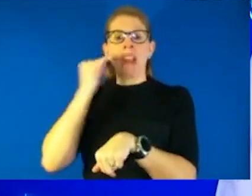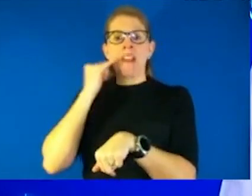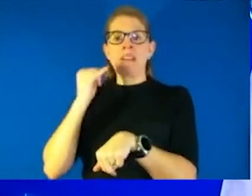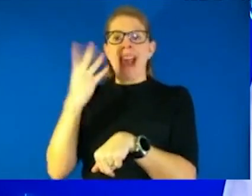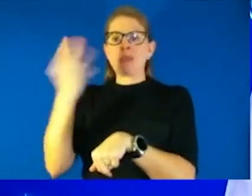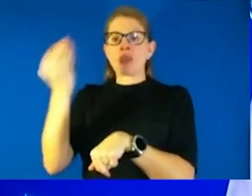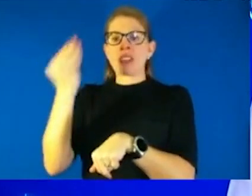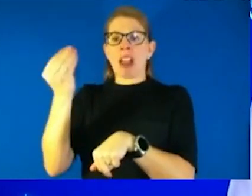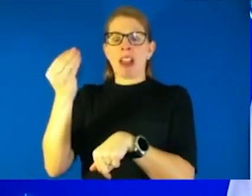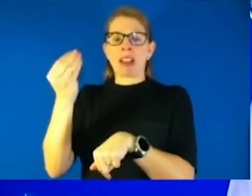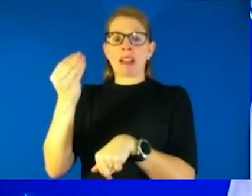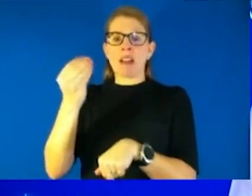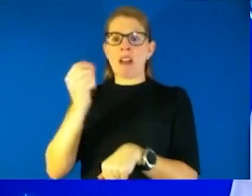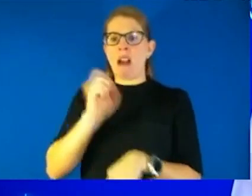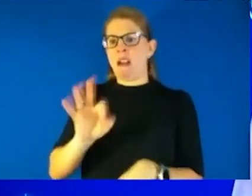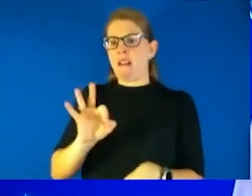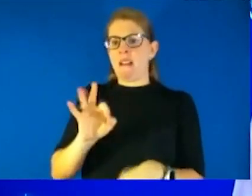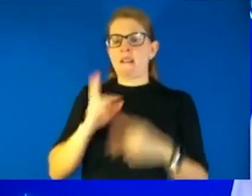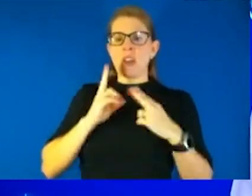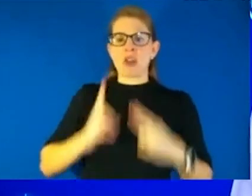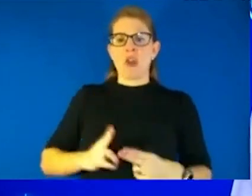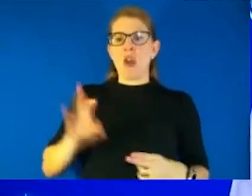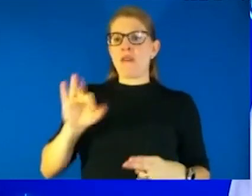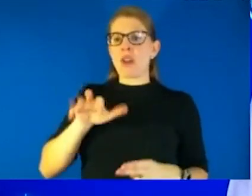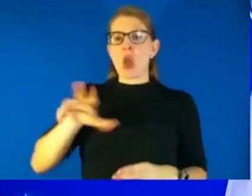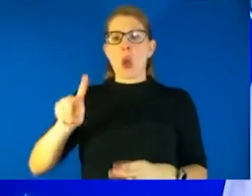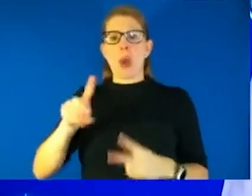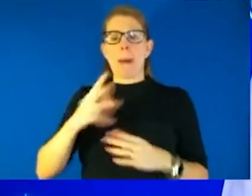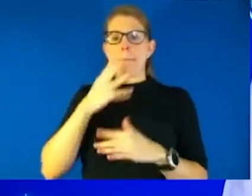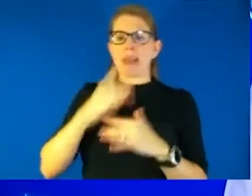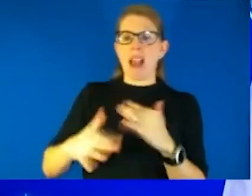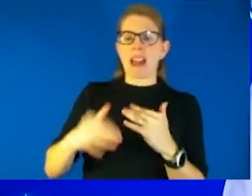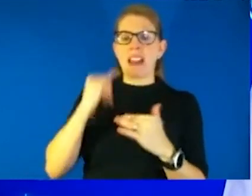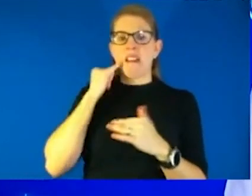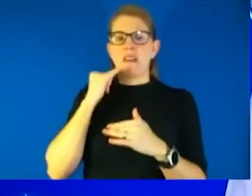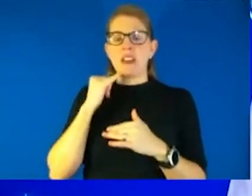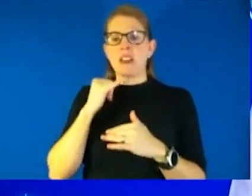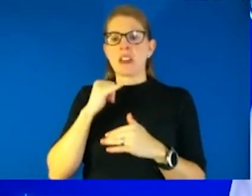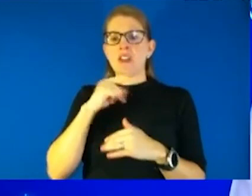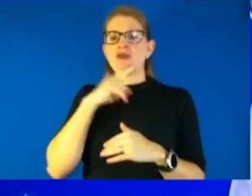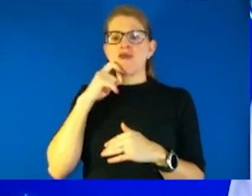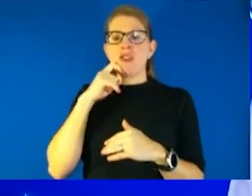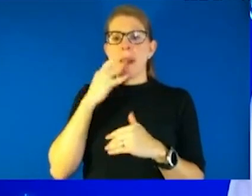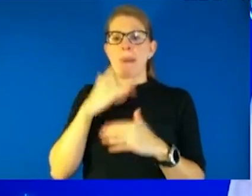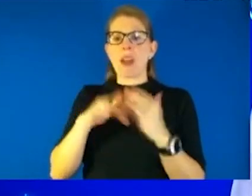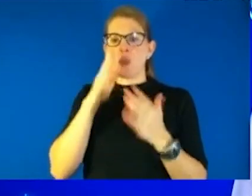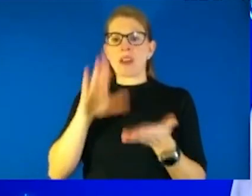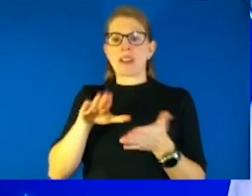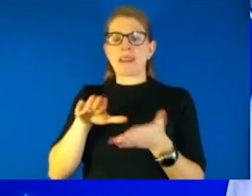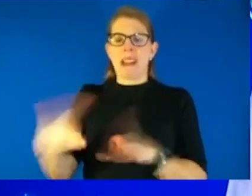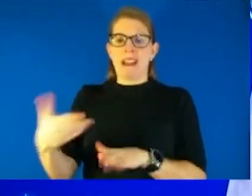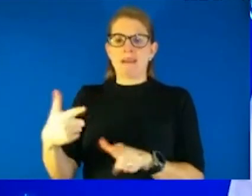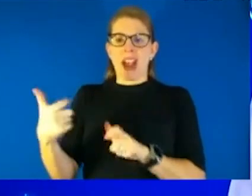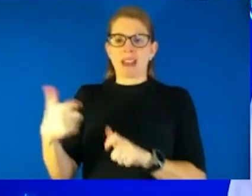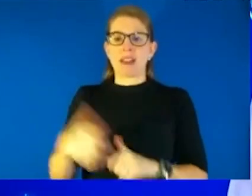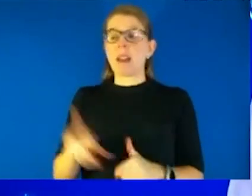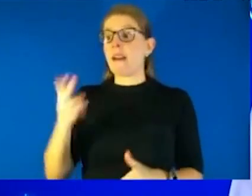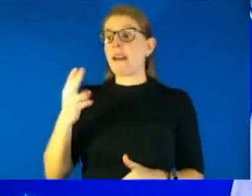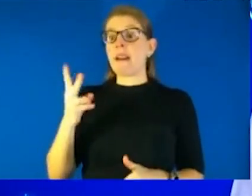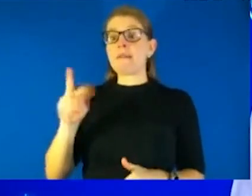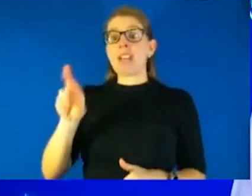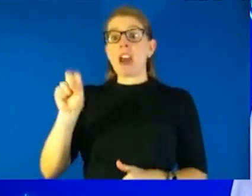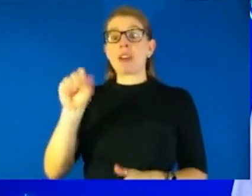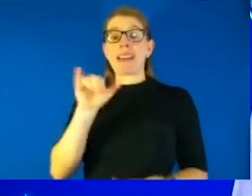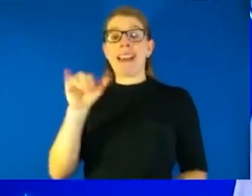of the fluid, the blood, and if it's in dried blood, it'll die pretty quickly. We know a virus like hepatitis B